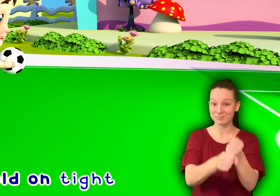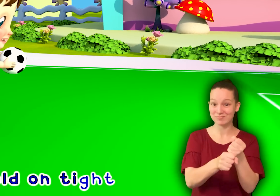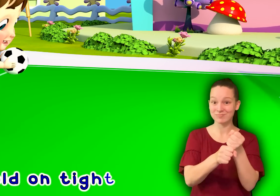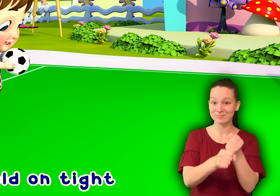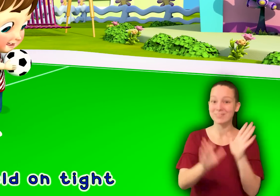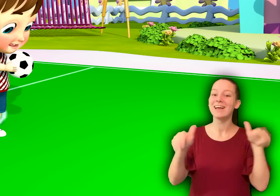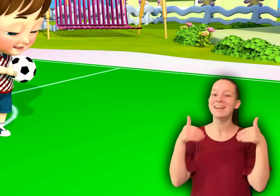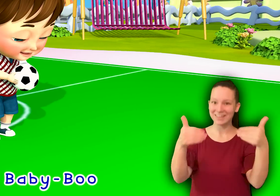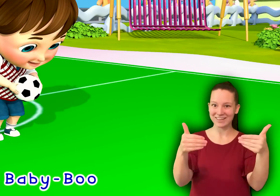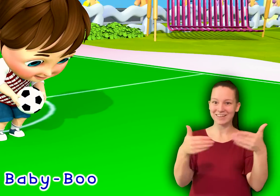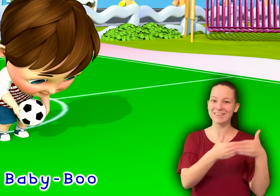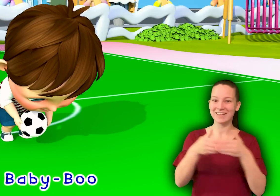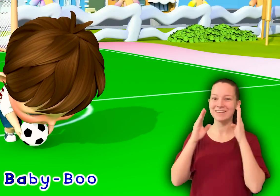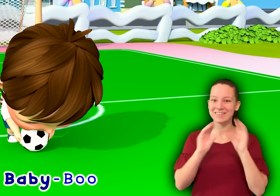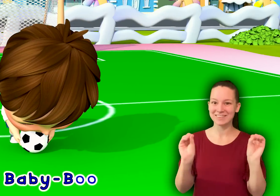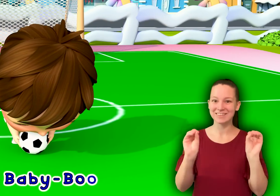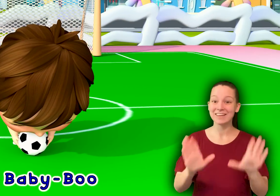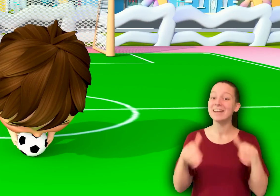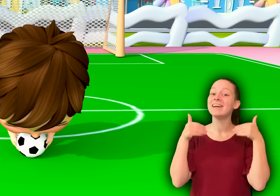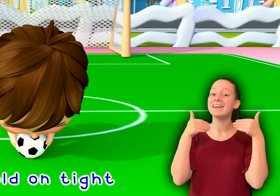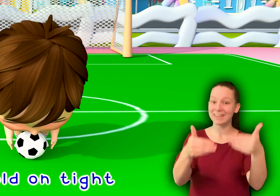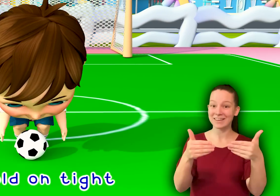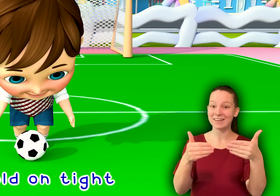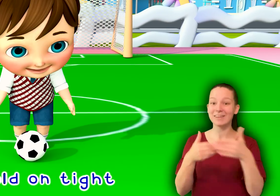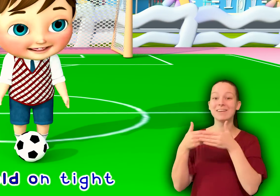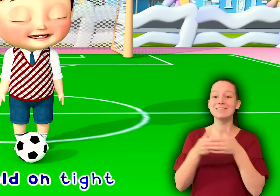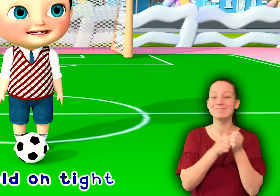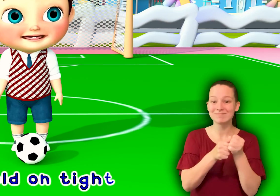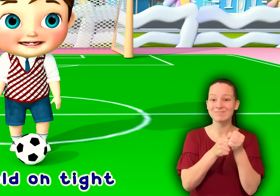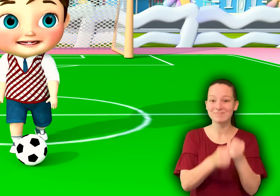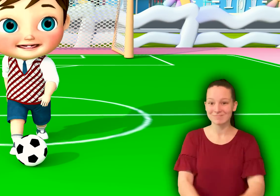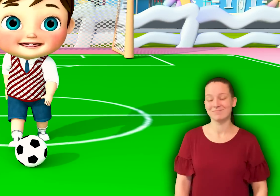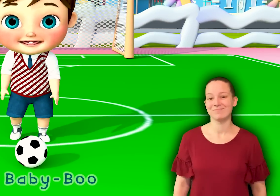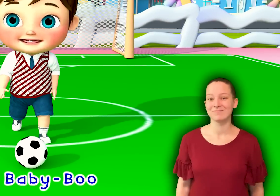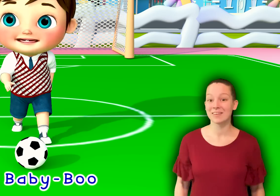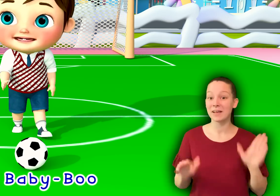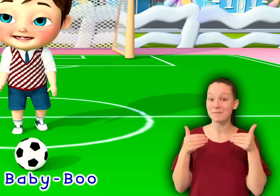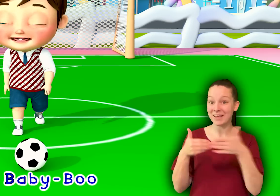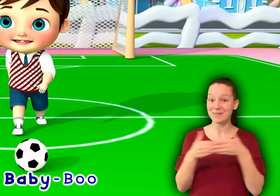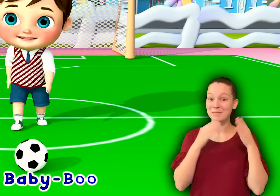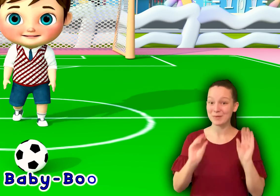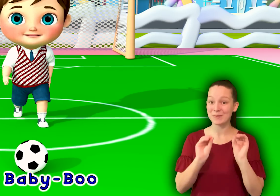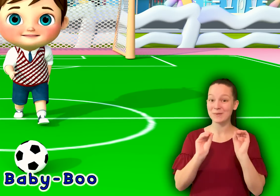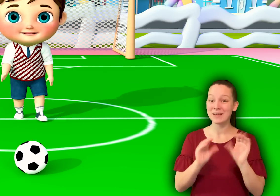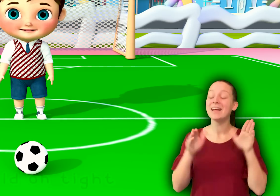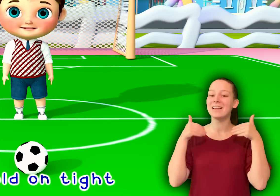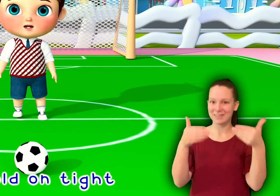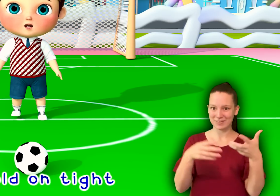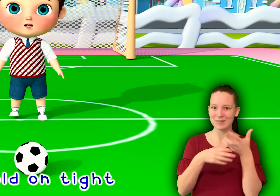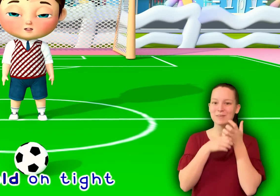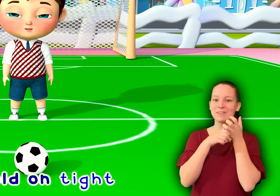go hold on tight here we go baby boo here we go hold on tight here we go baby